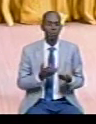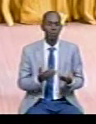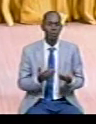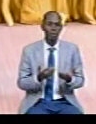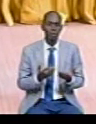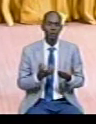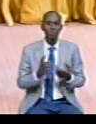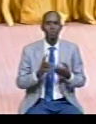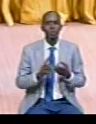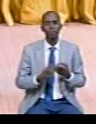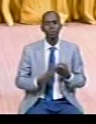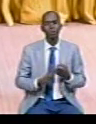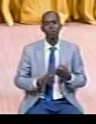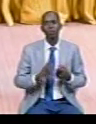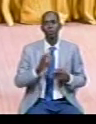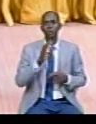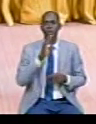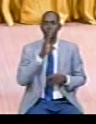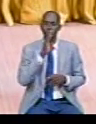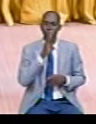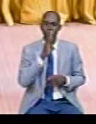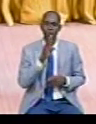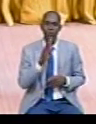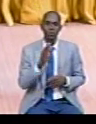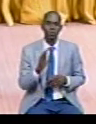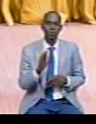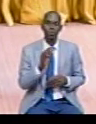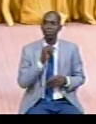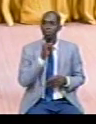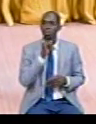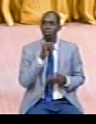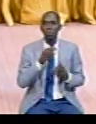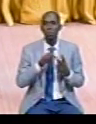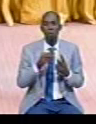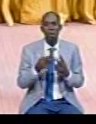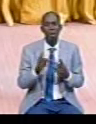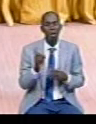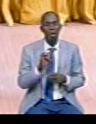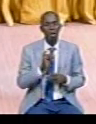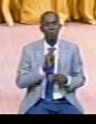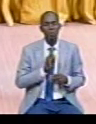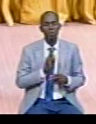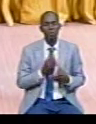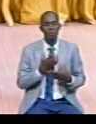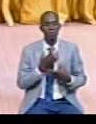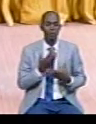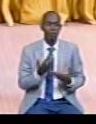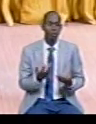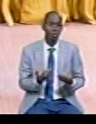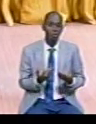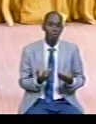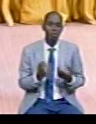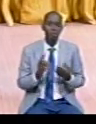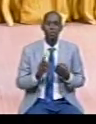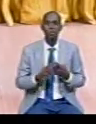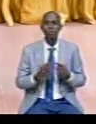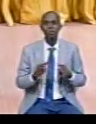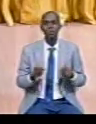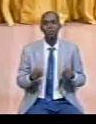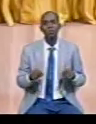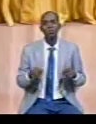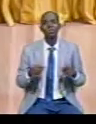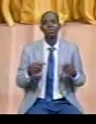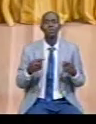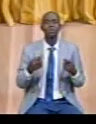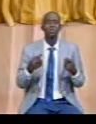I wish not to be, what I wish to nor be, where I wish not to go, where